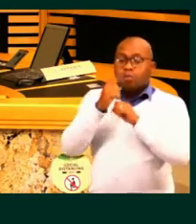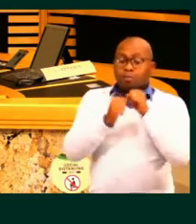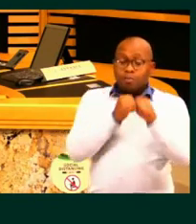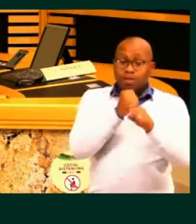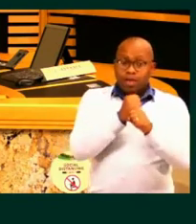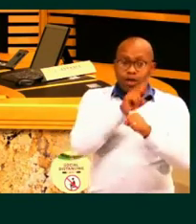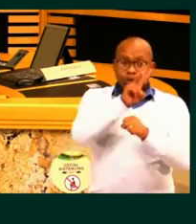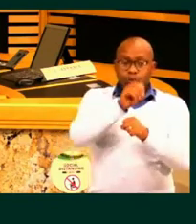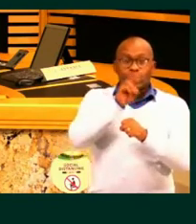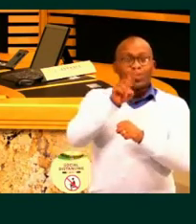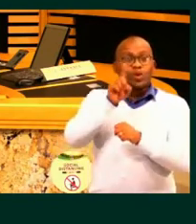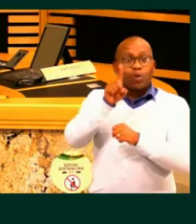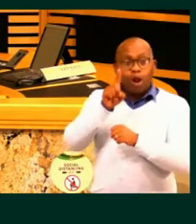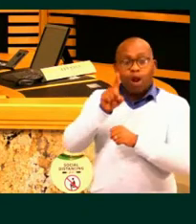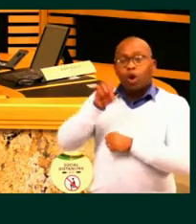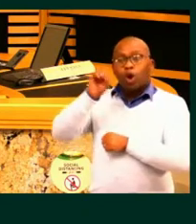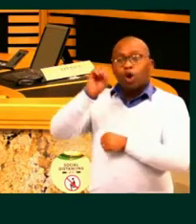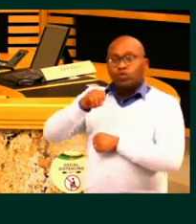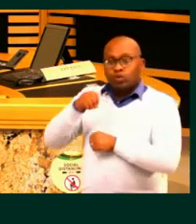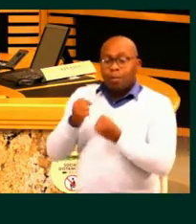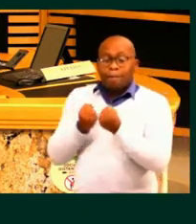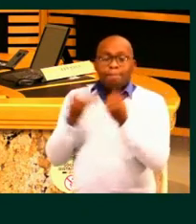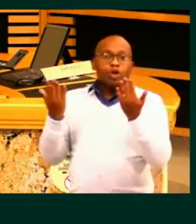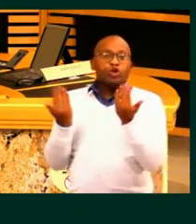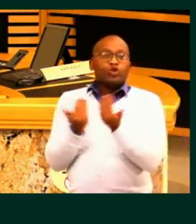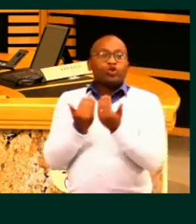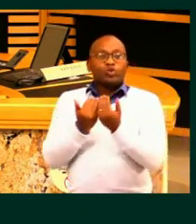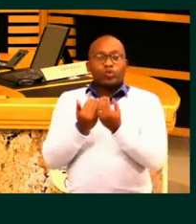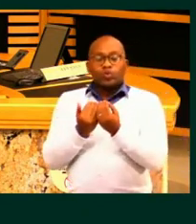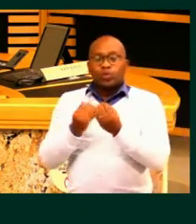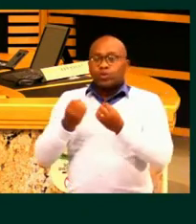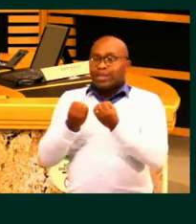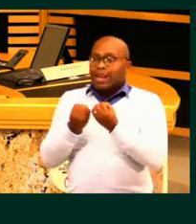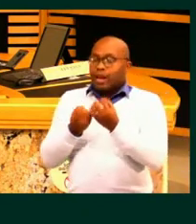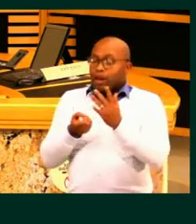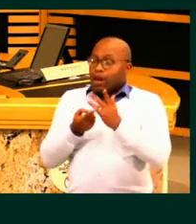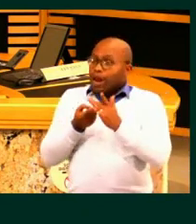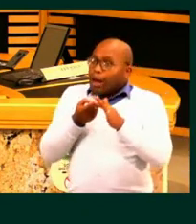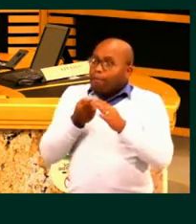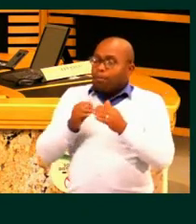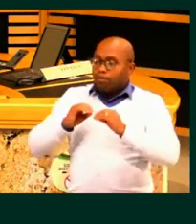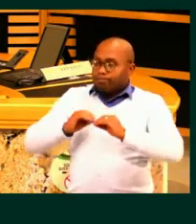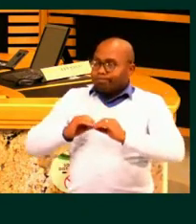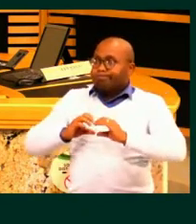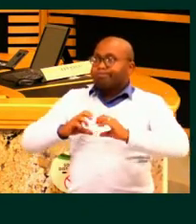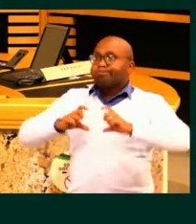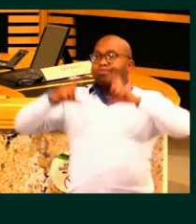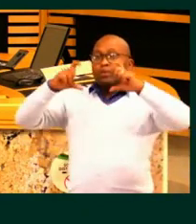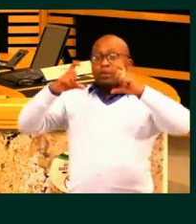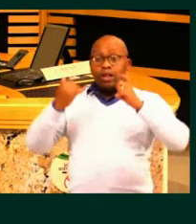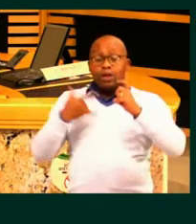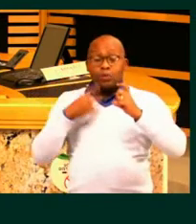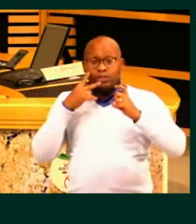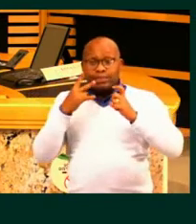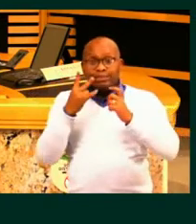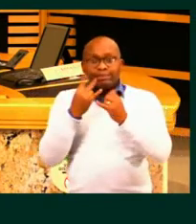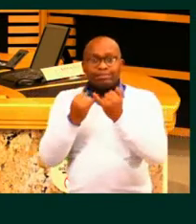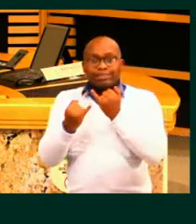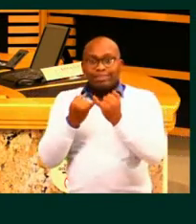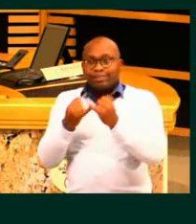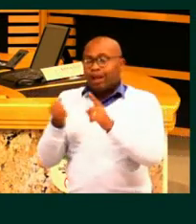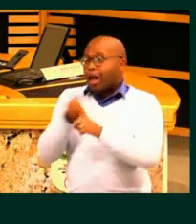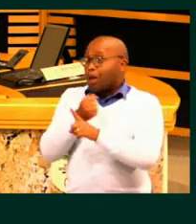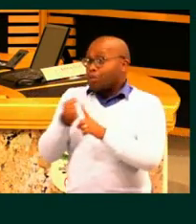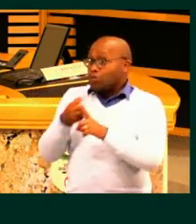continuing at alarming levels through 2023 physical emotional and sexual abuse against pupils in the